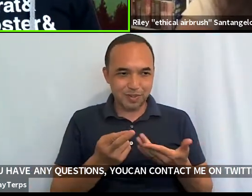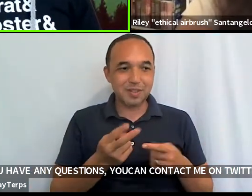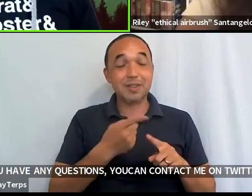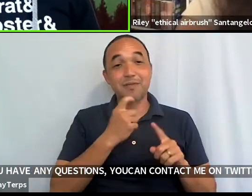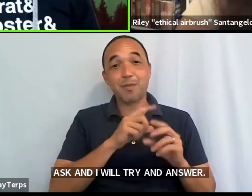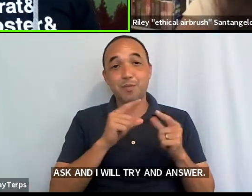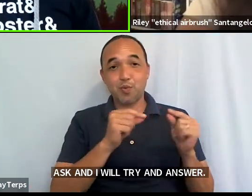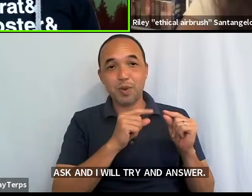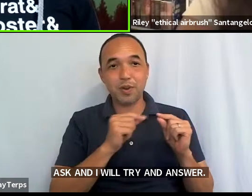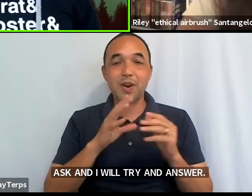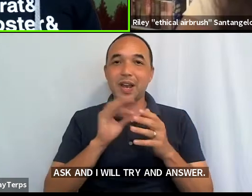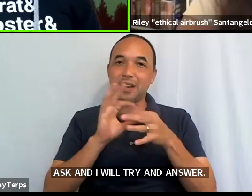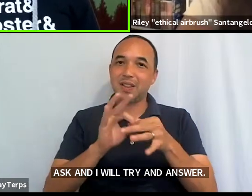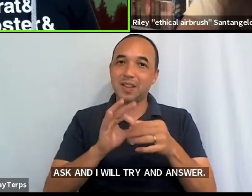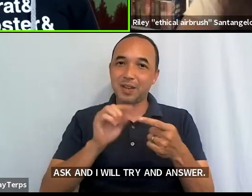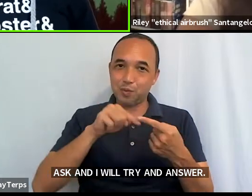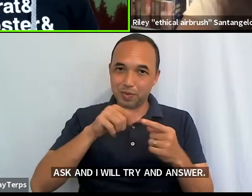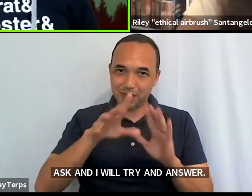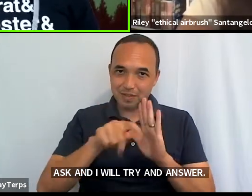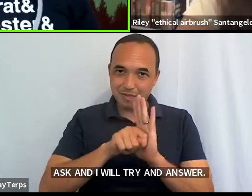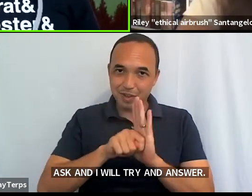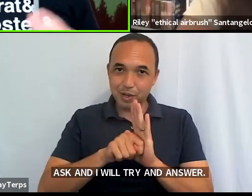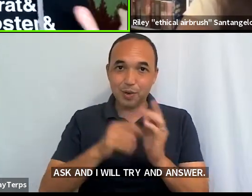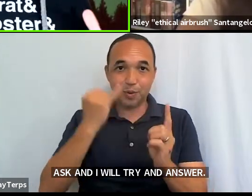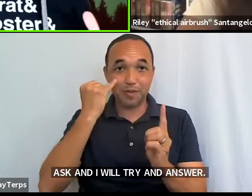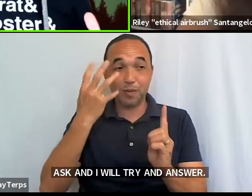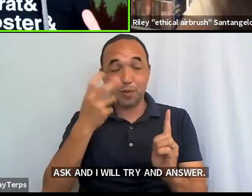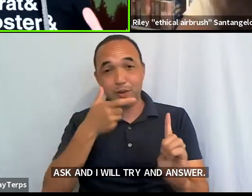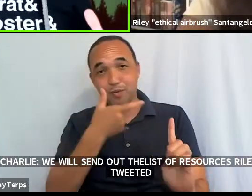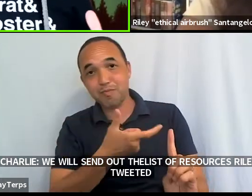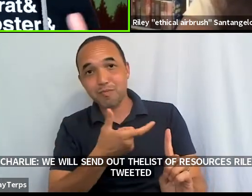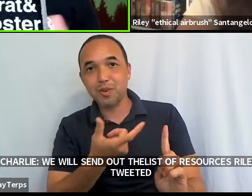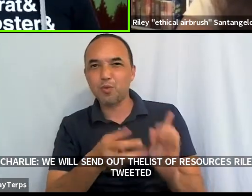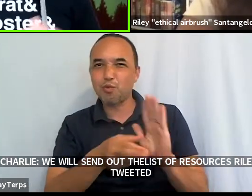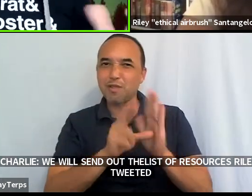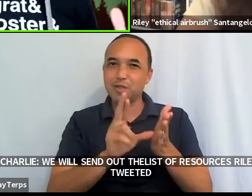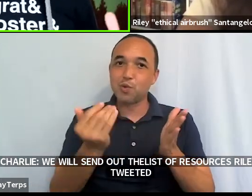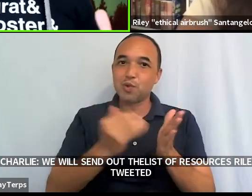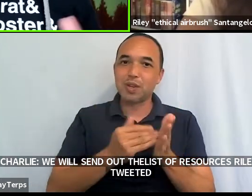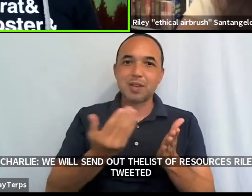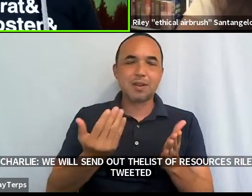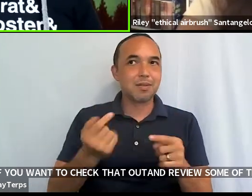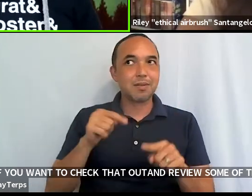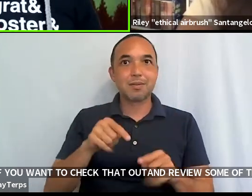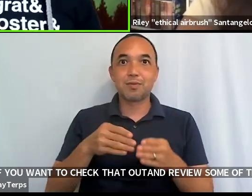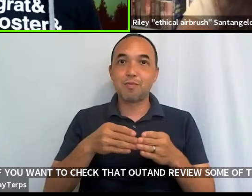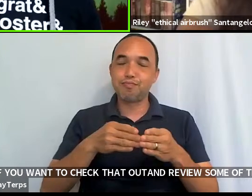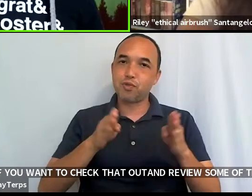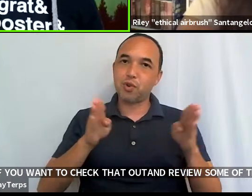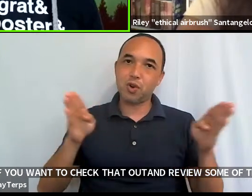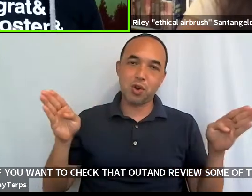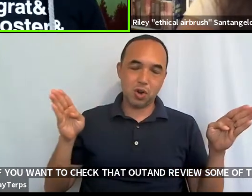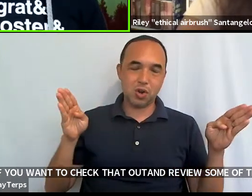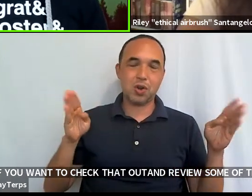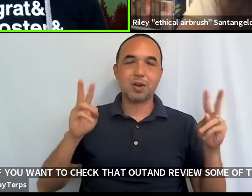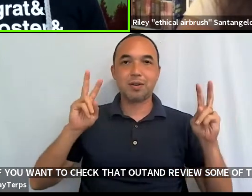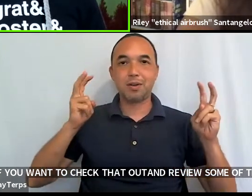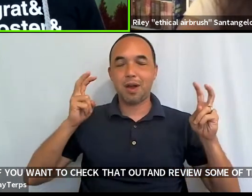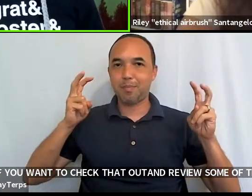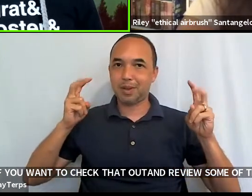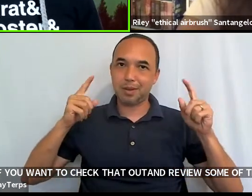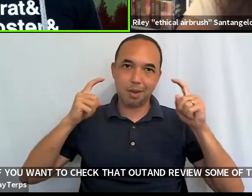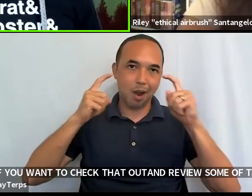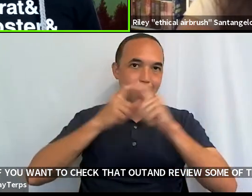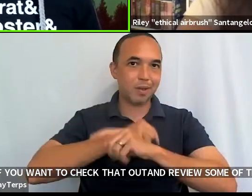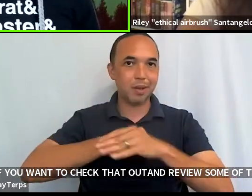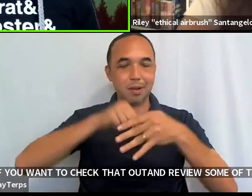out and review some of this information. Again, this is a very broad topic and a lot of things and a lot of levels of understanding about how to